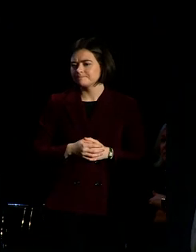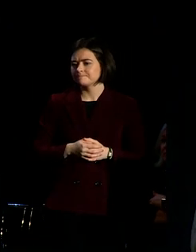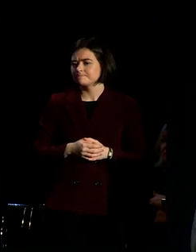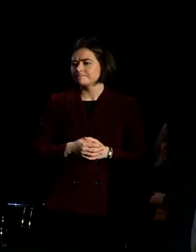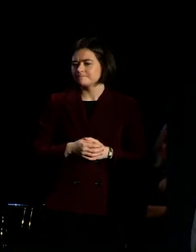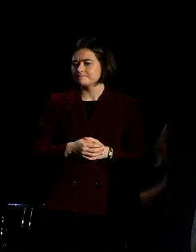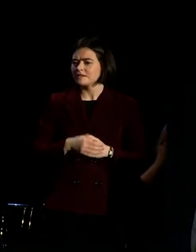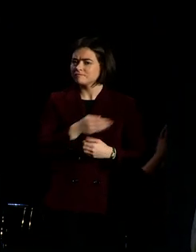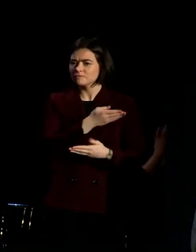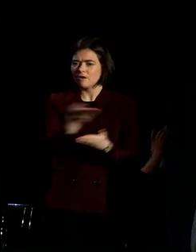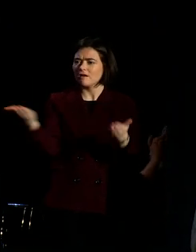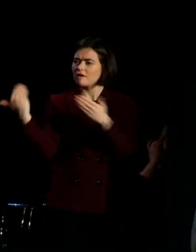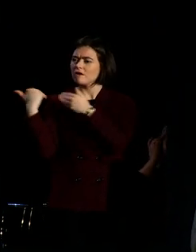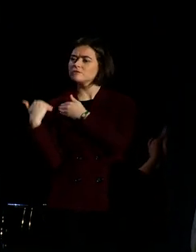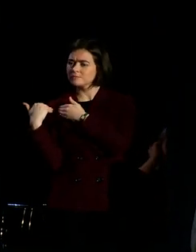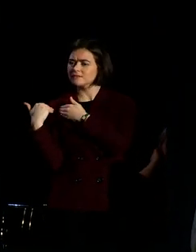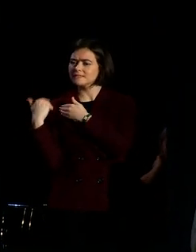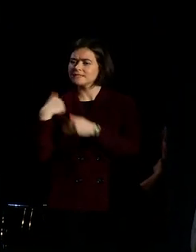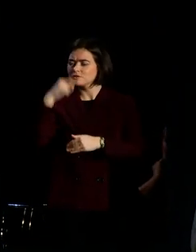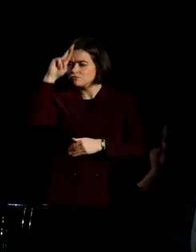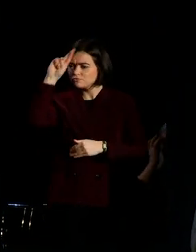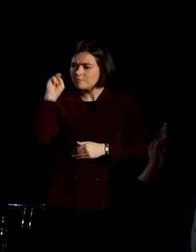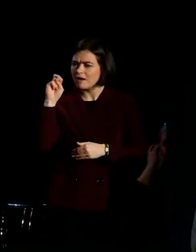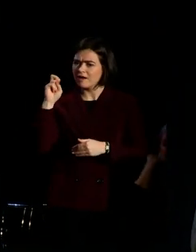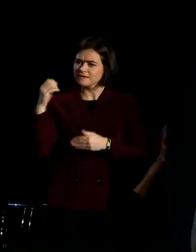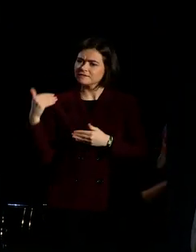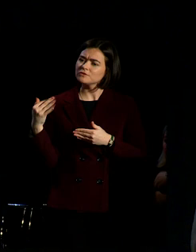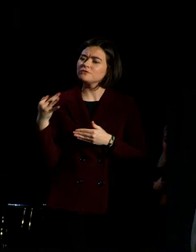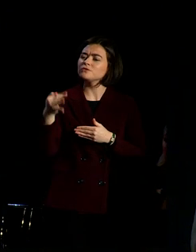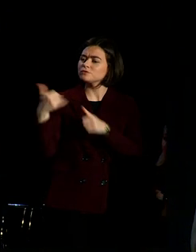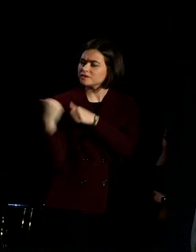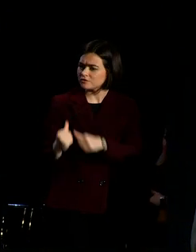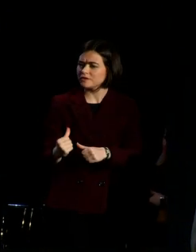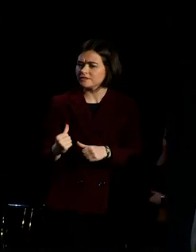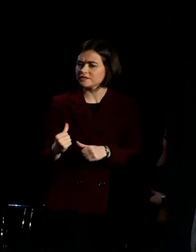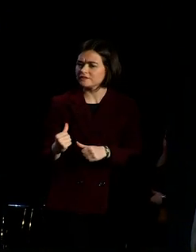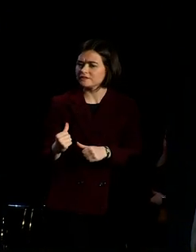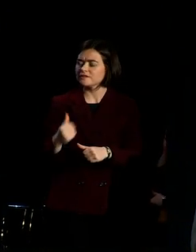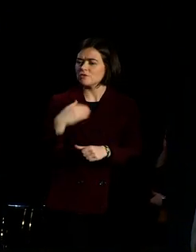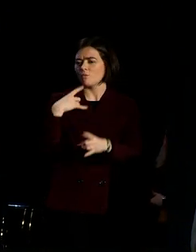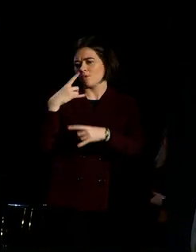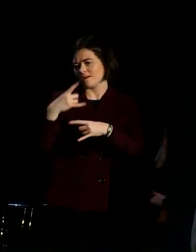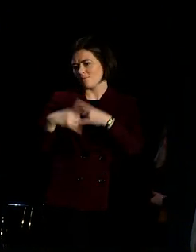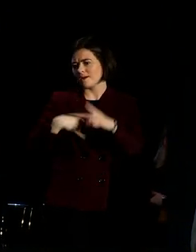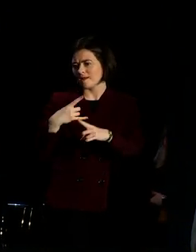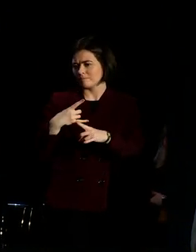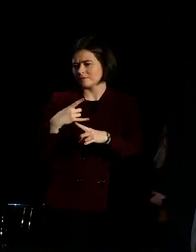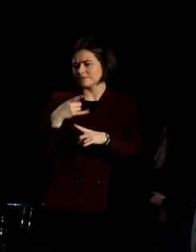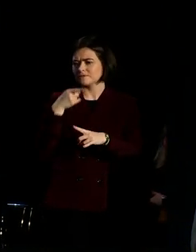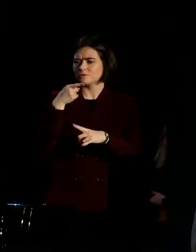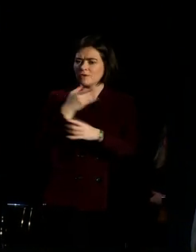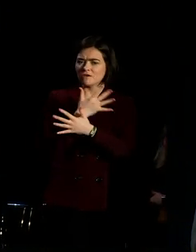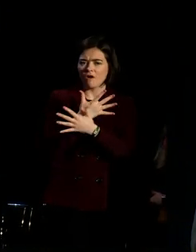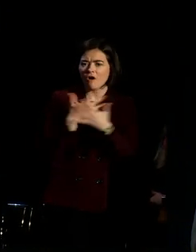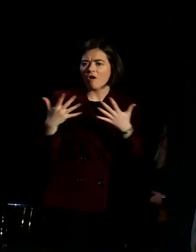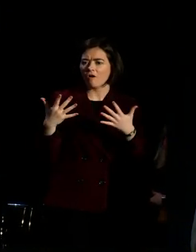It falls on us to remind future generations what happens when all